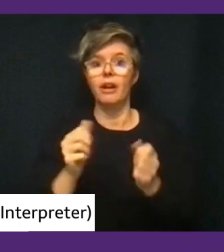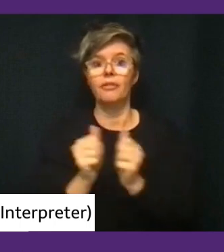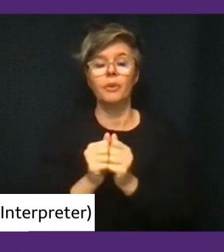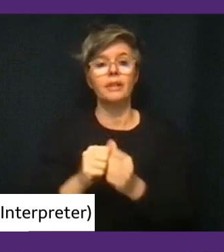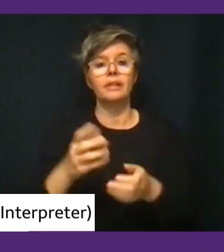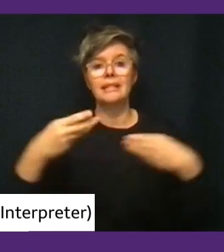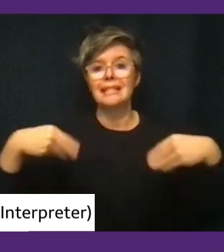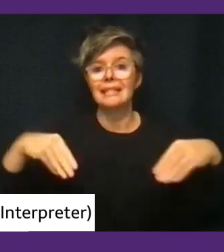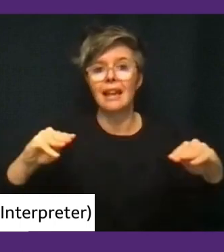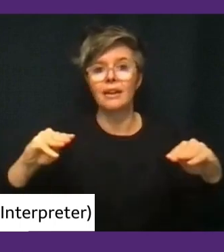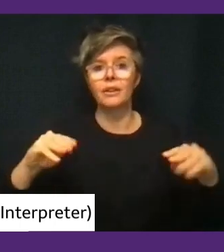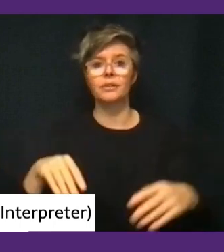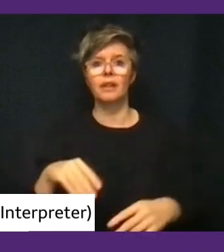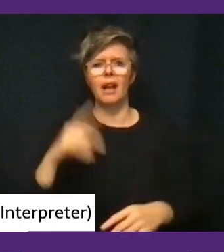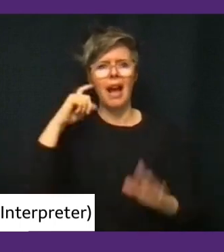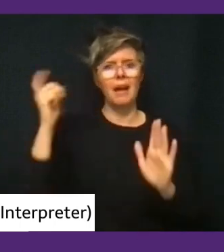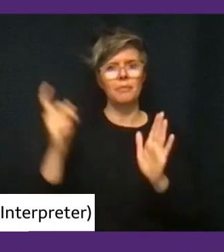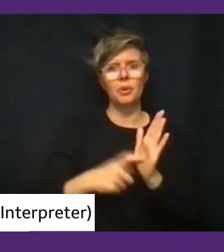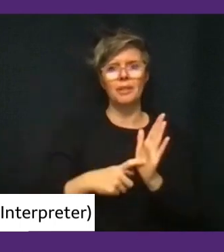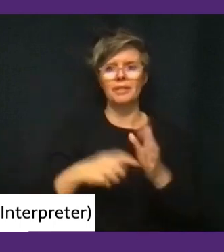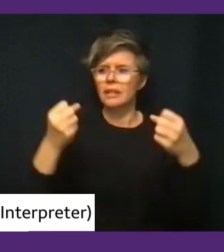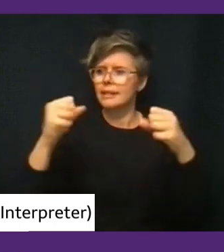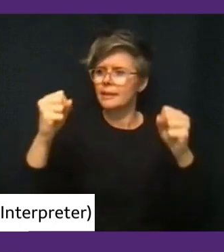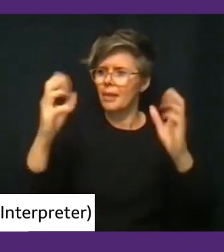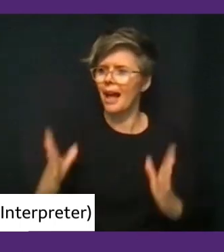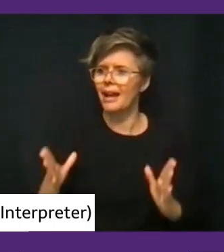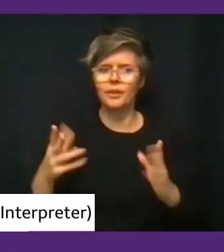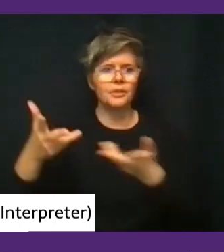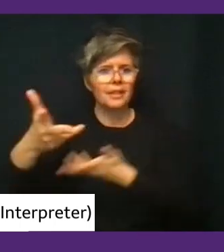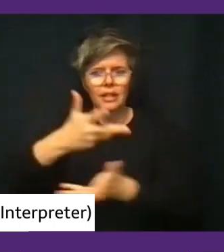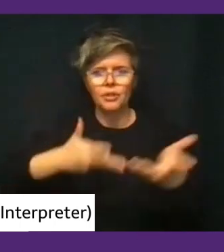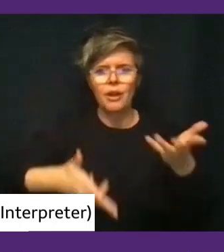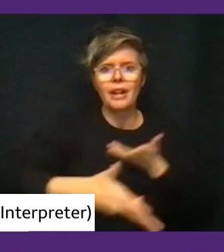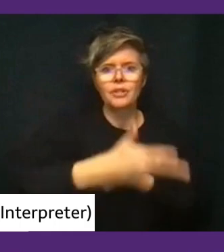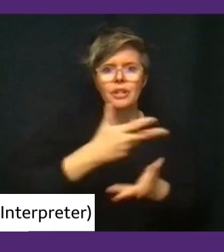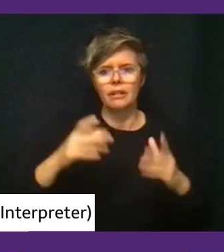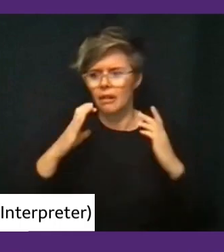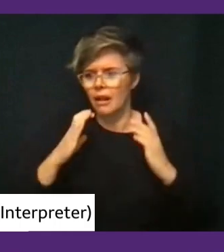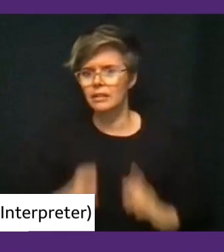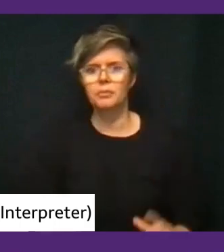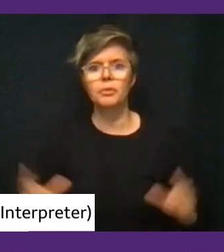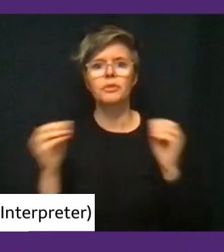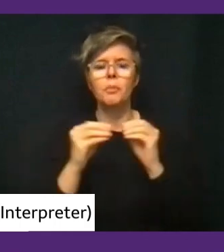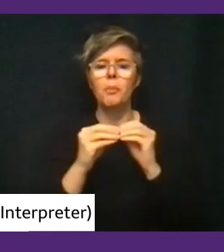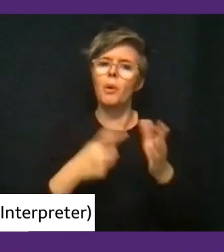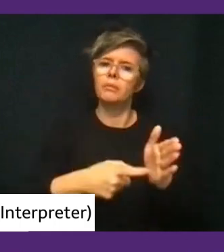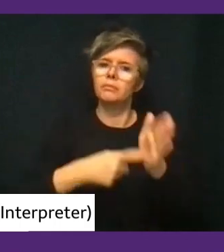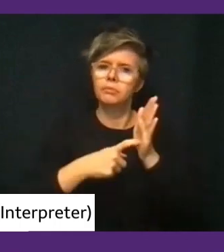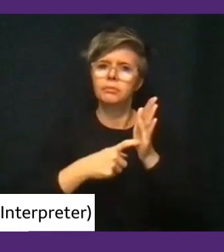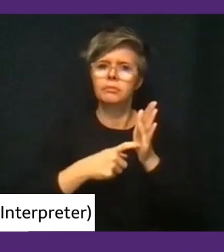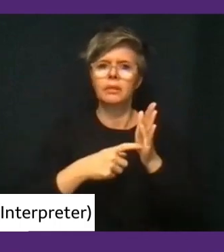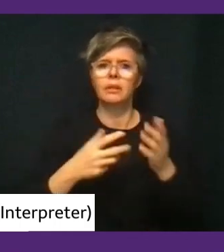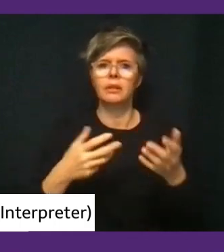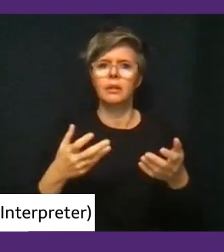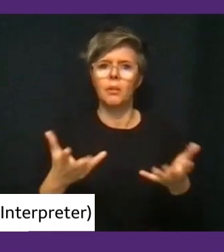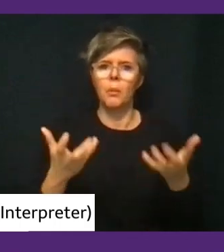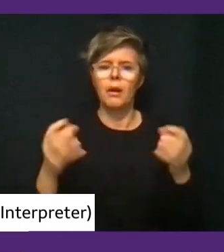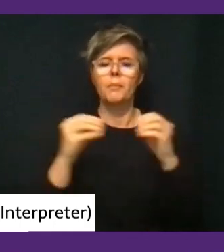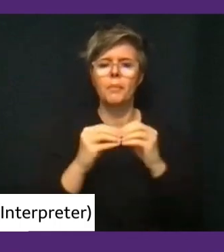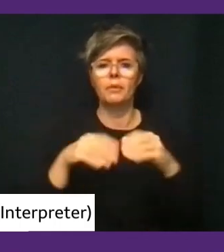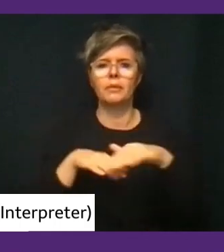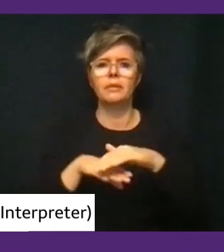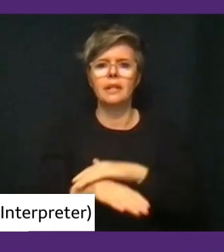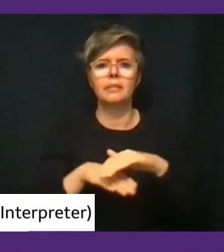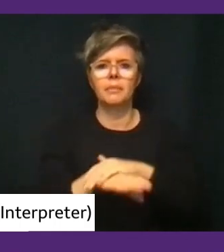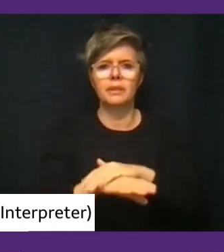and customers, that there is so much more demand for accessibility in the market. And I know that we have a lot of sales that